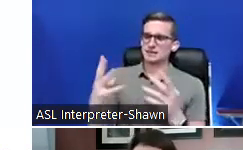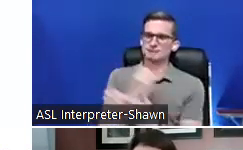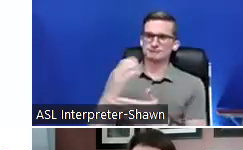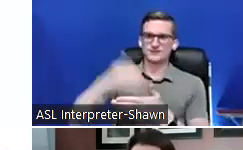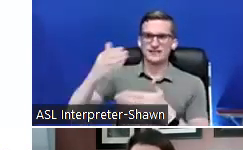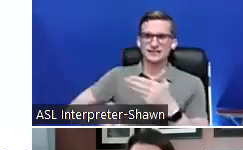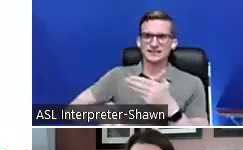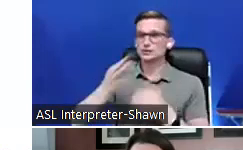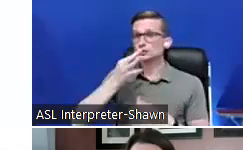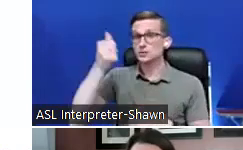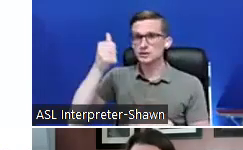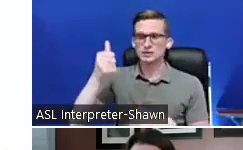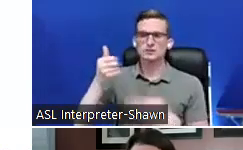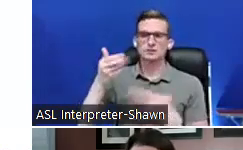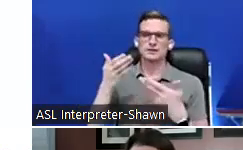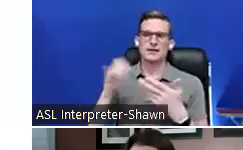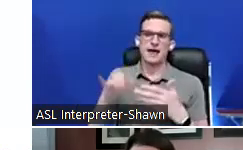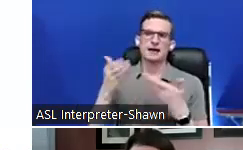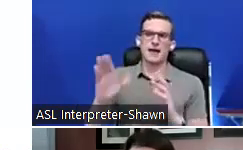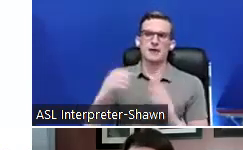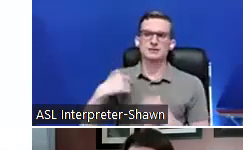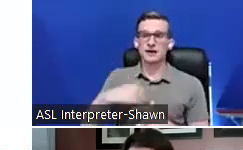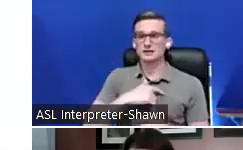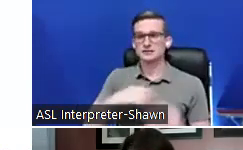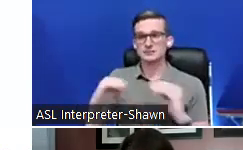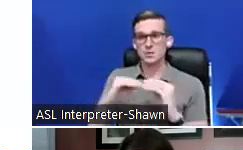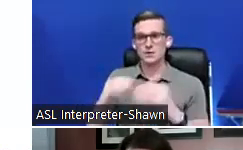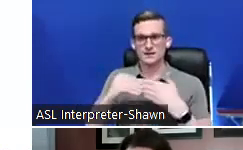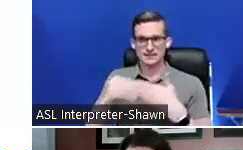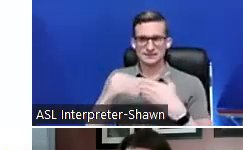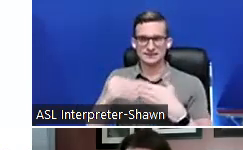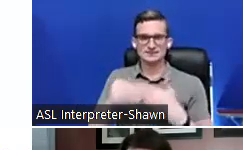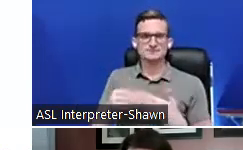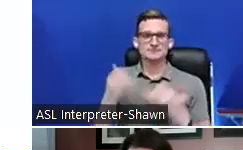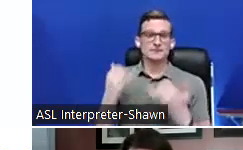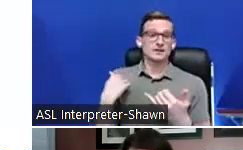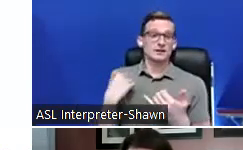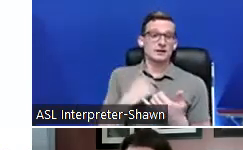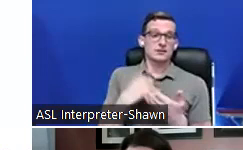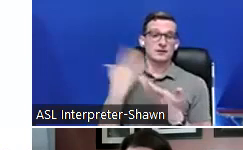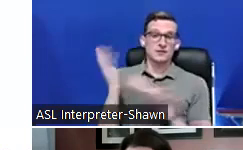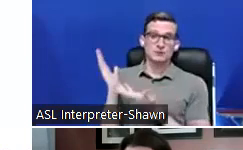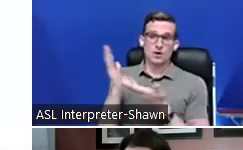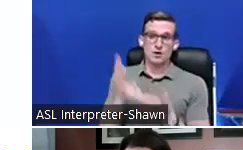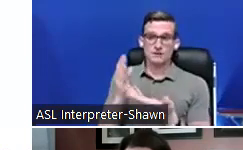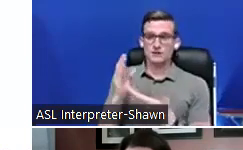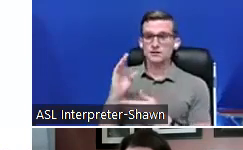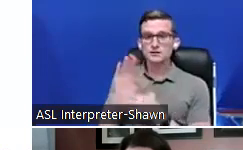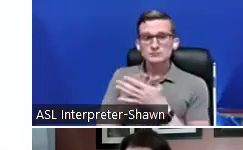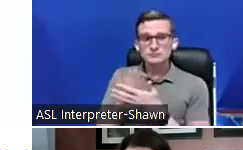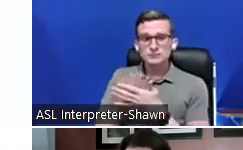lot more flexibility. So for now, we have carried over what was stakeholdered before because it matches current state, and are definitely open